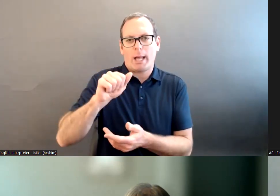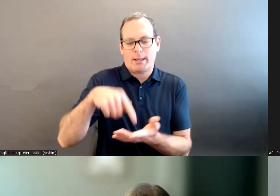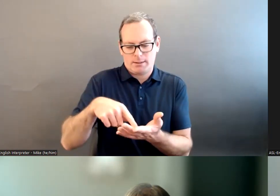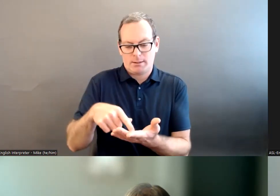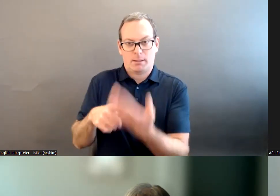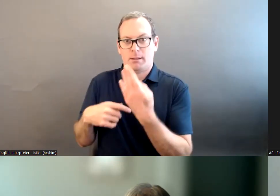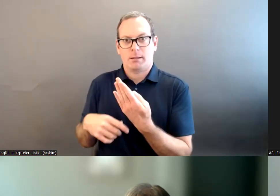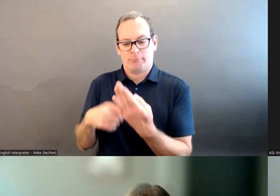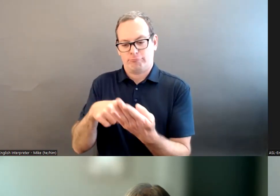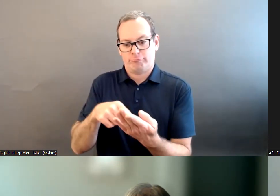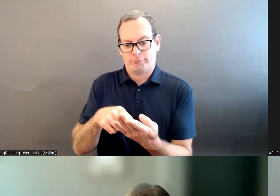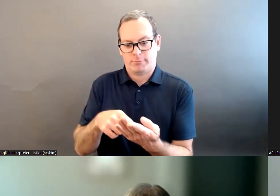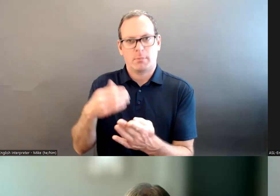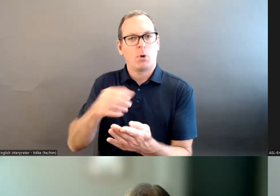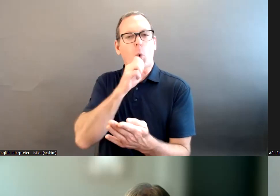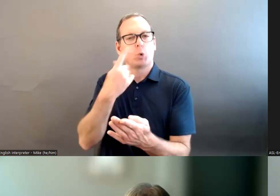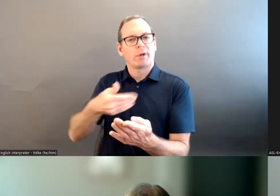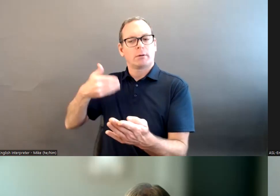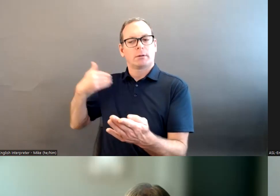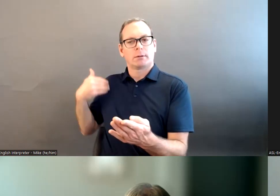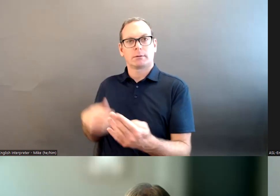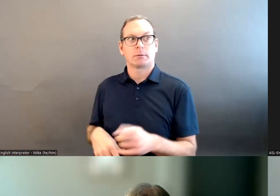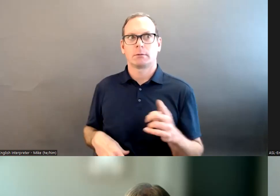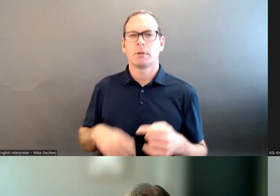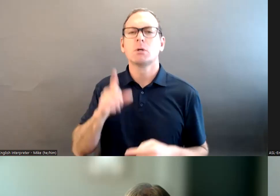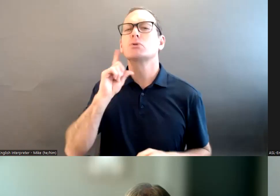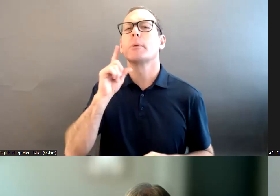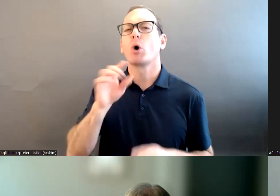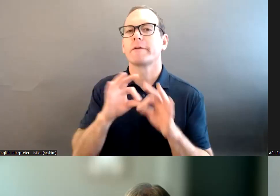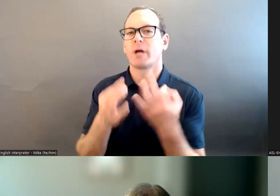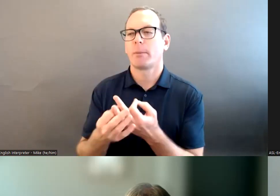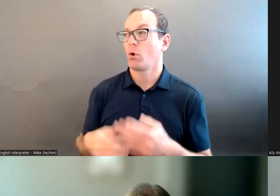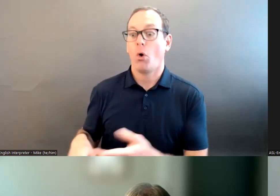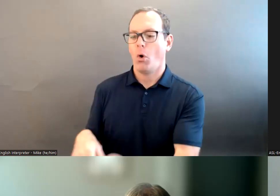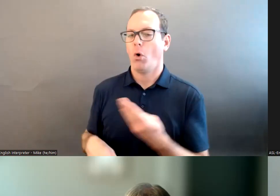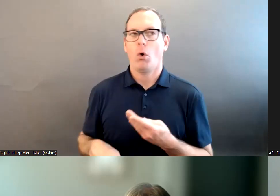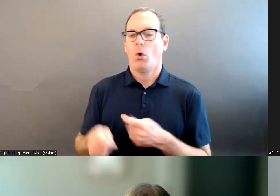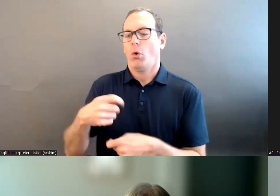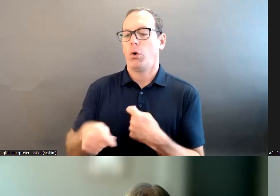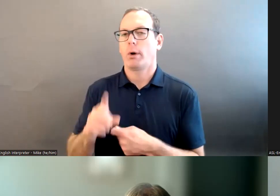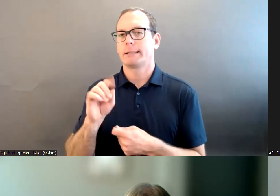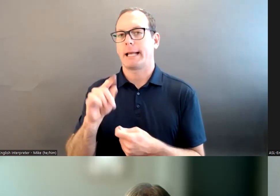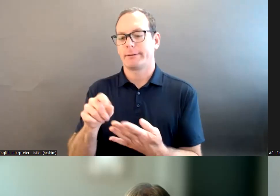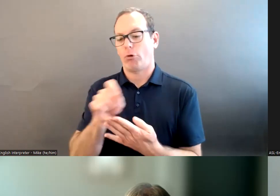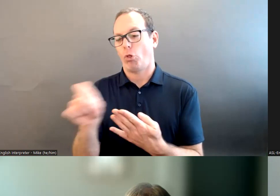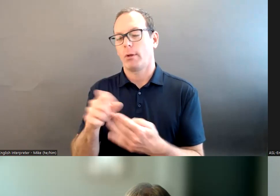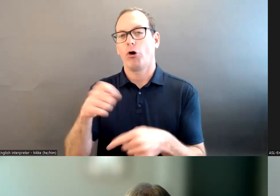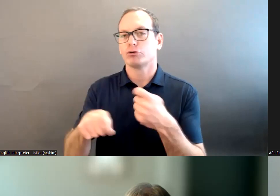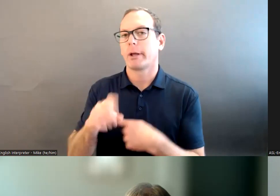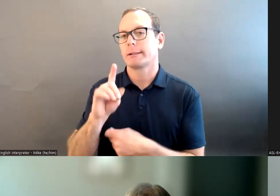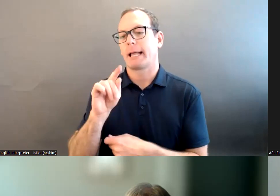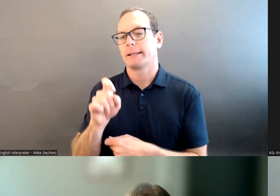just continues to change those POAs and keep, you know, changing the date so it goes back and forth